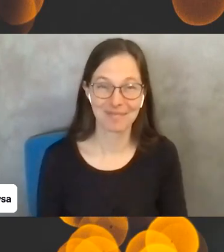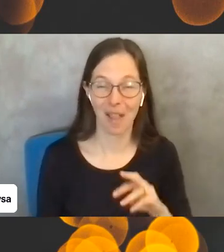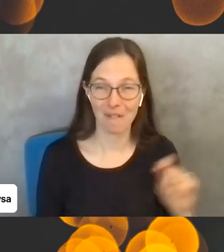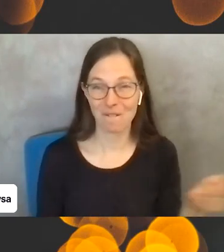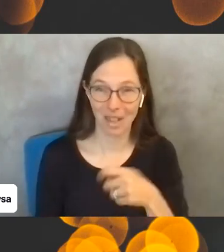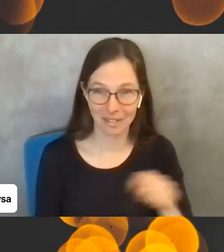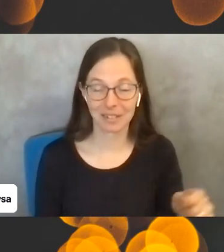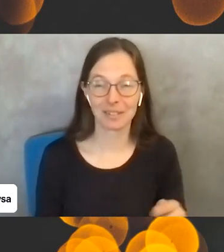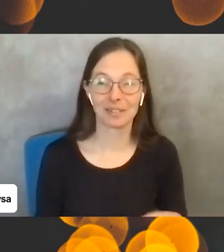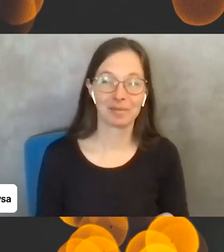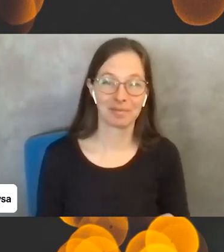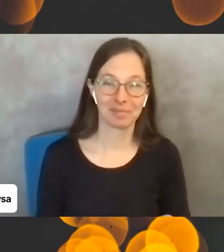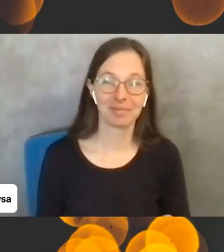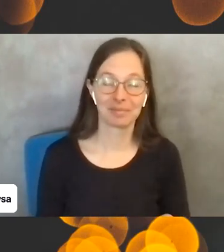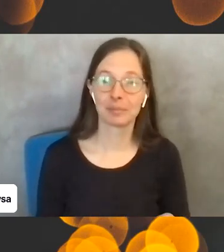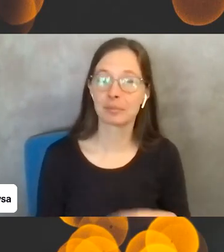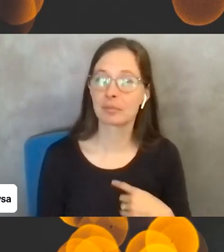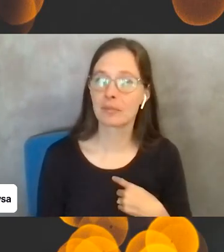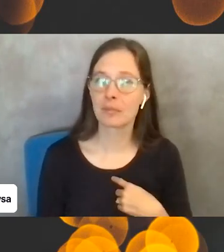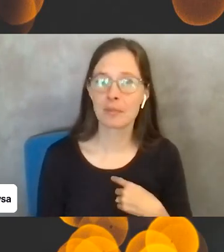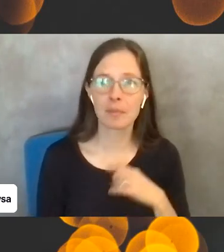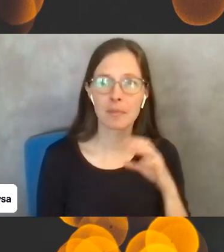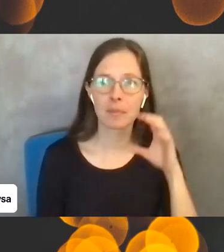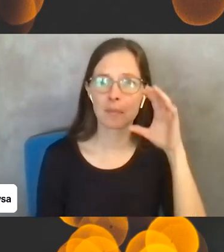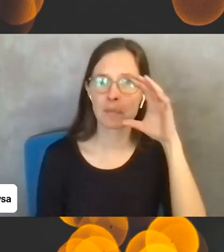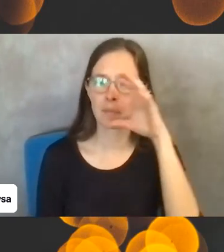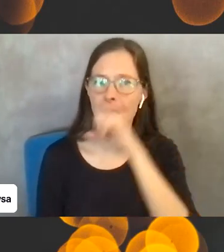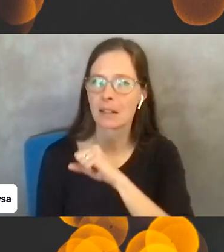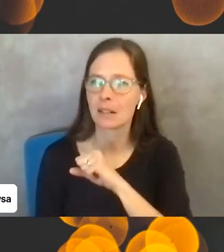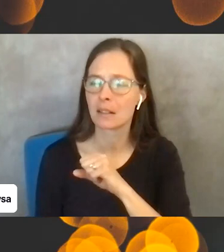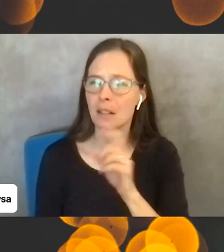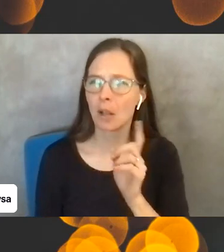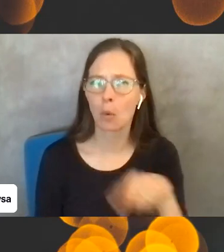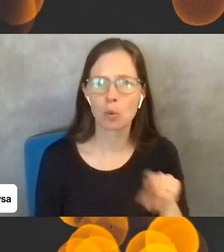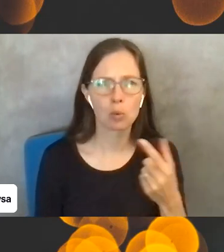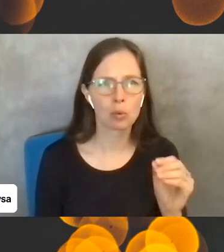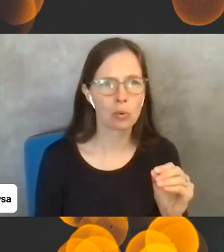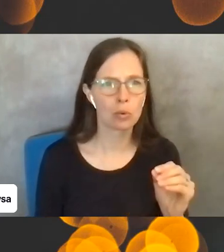fencing, sword fighting. Did I miss? Where did everybody go?